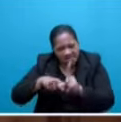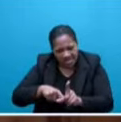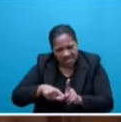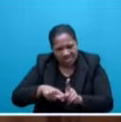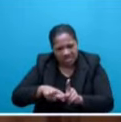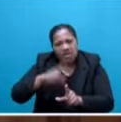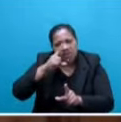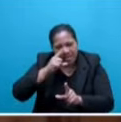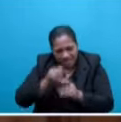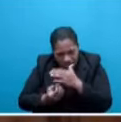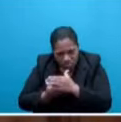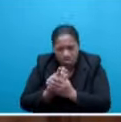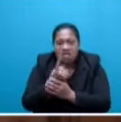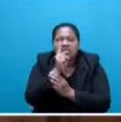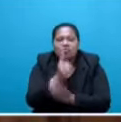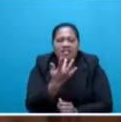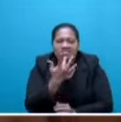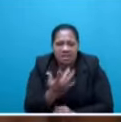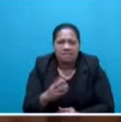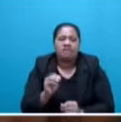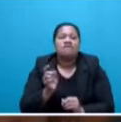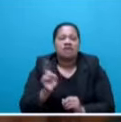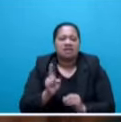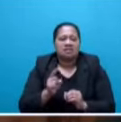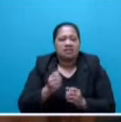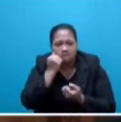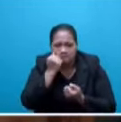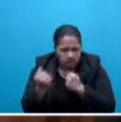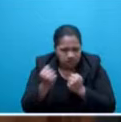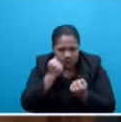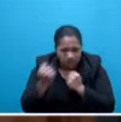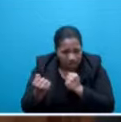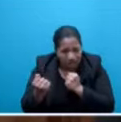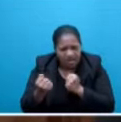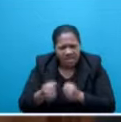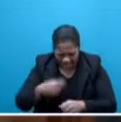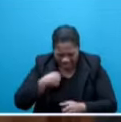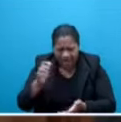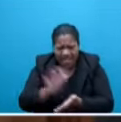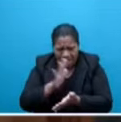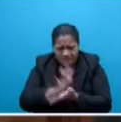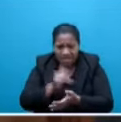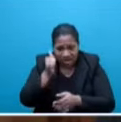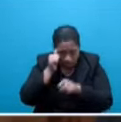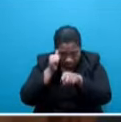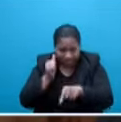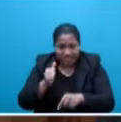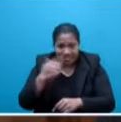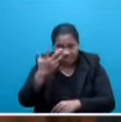cane. And I am happy that honorable member knows that it takes 12 to 15 years. That's